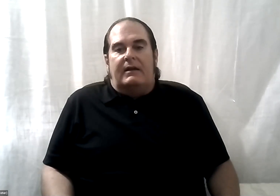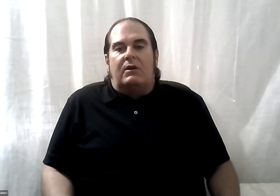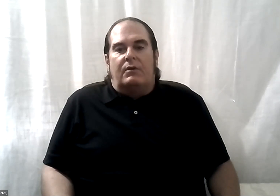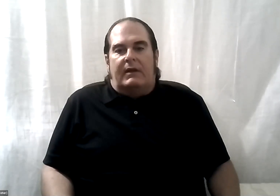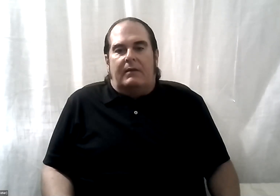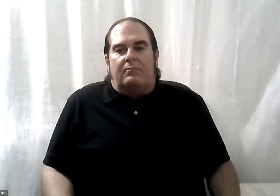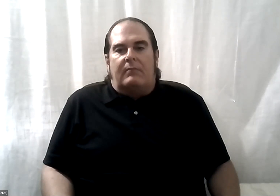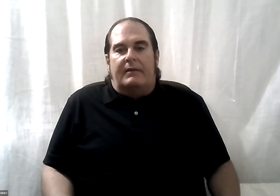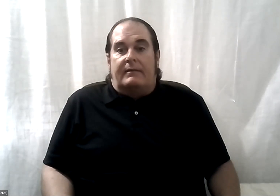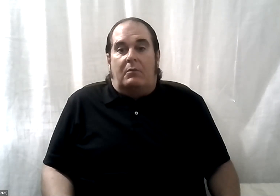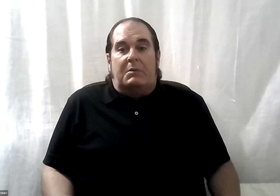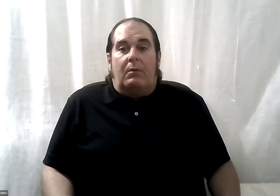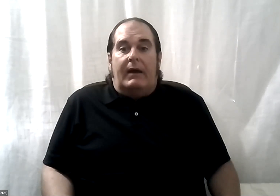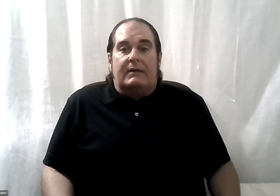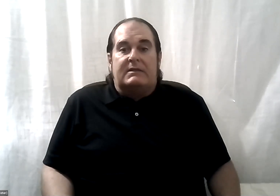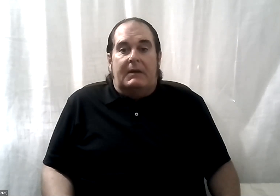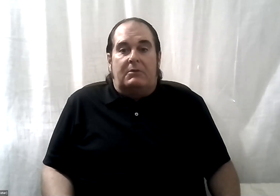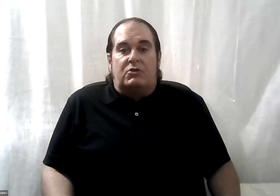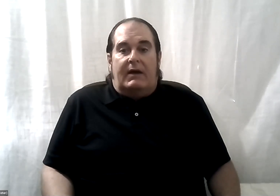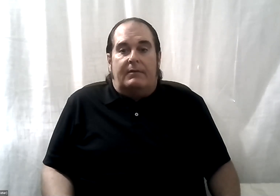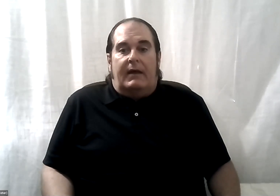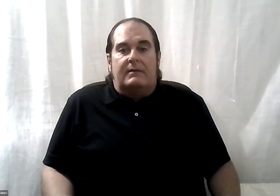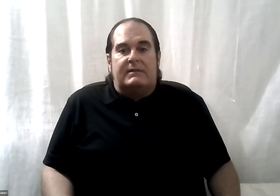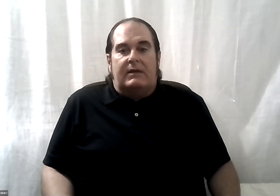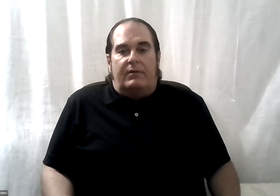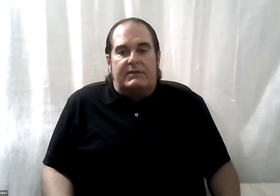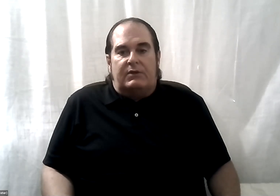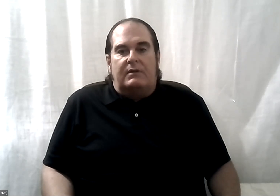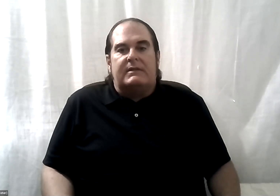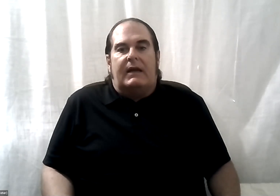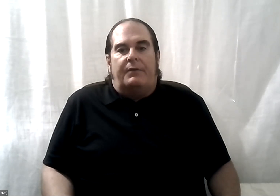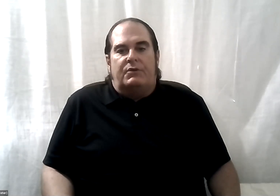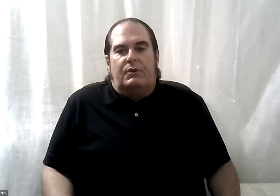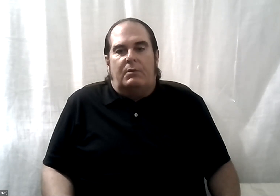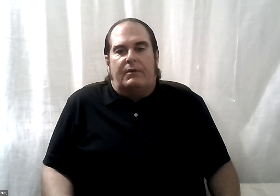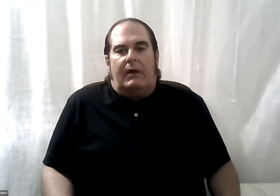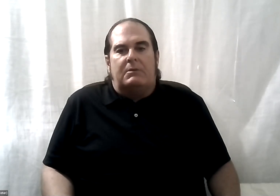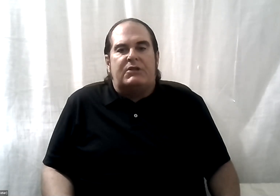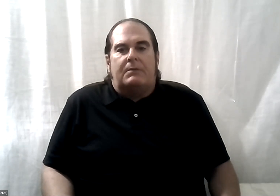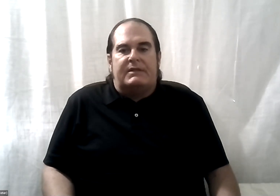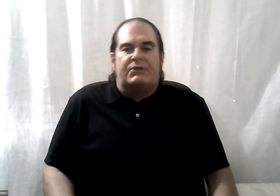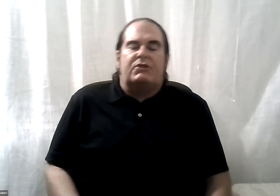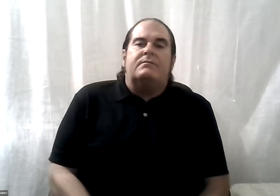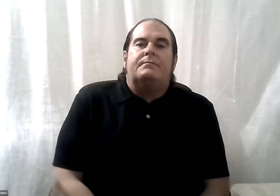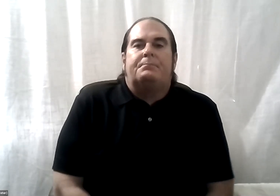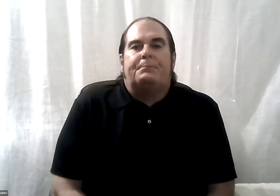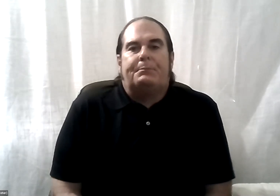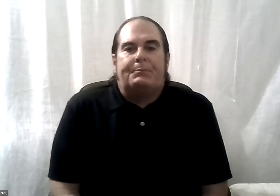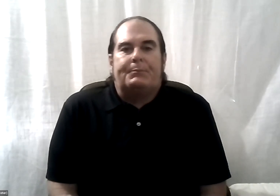that and include them. I think that would be great to be able to track that and see all the students and how they're doing with their language